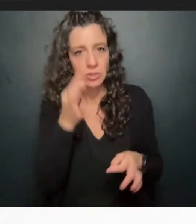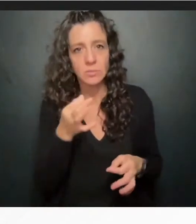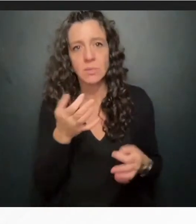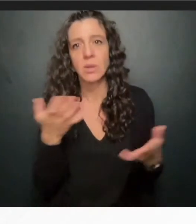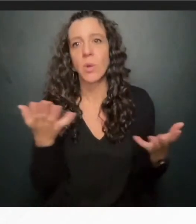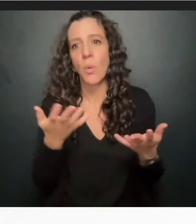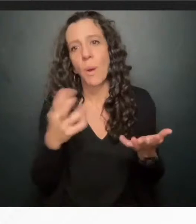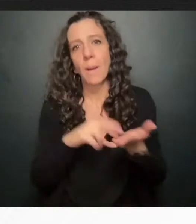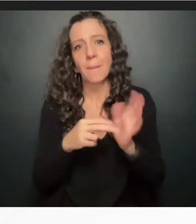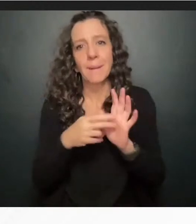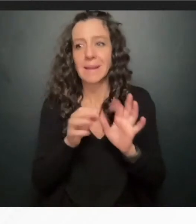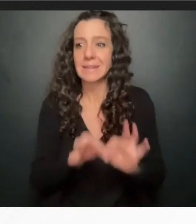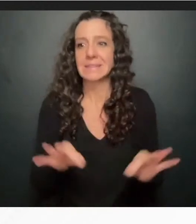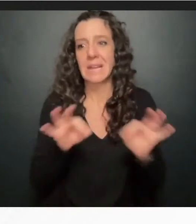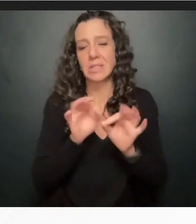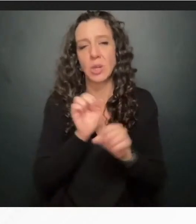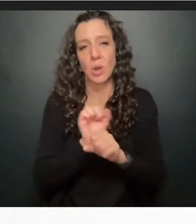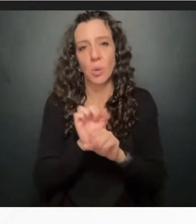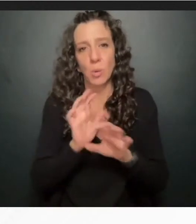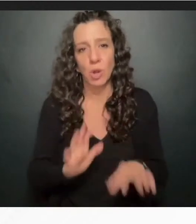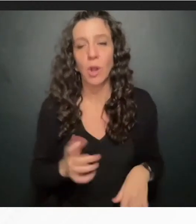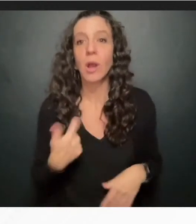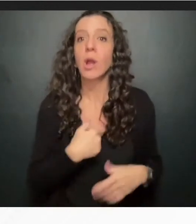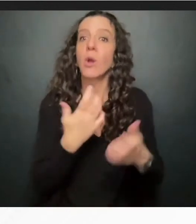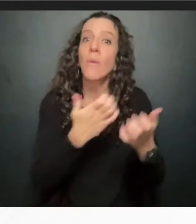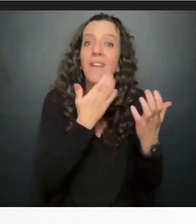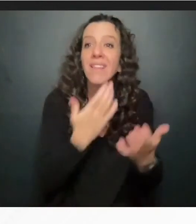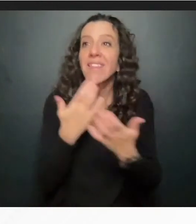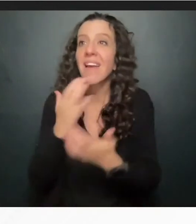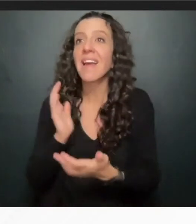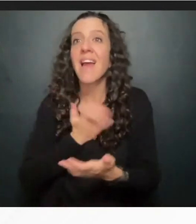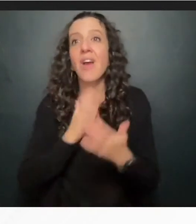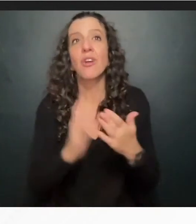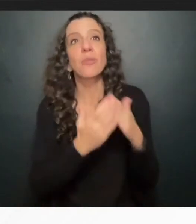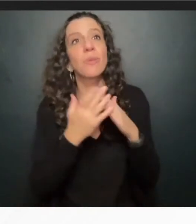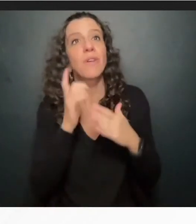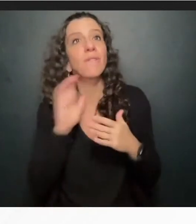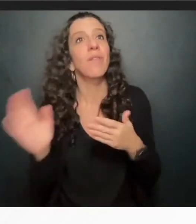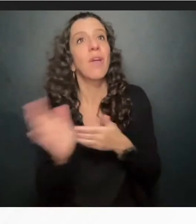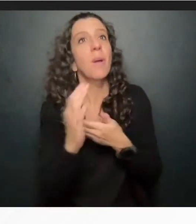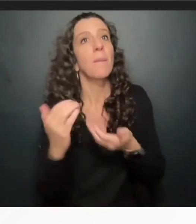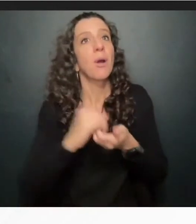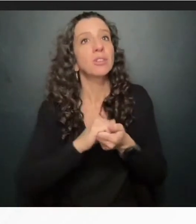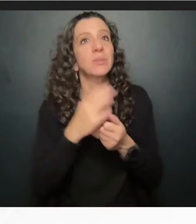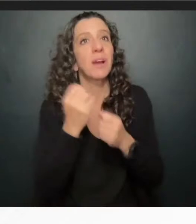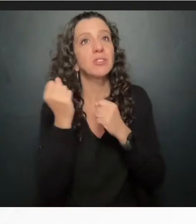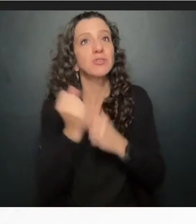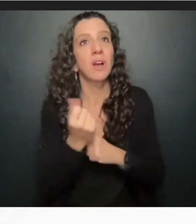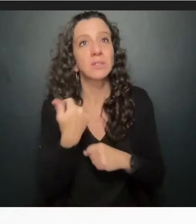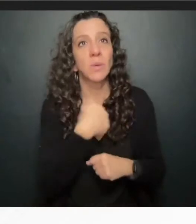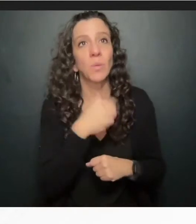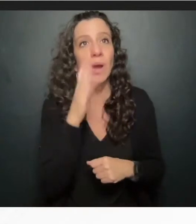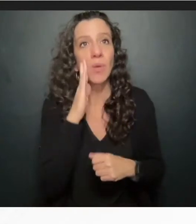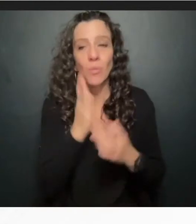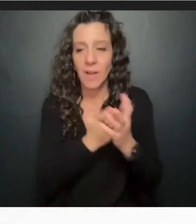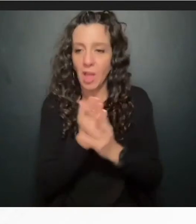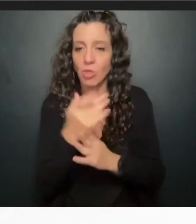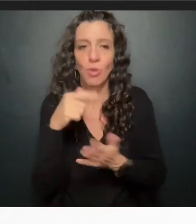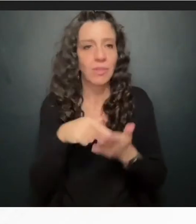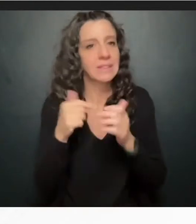essential worker. We want to thank our community for their partnership and trust. We will get through this together. Thank